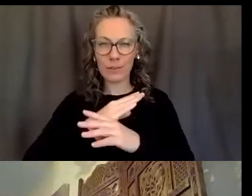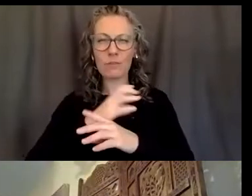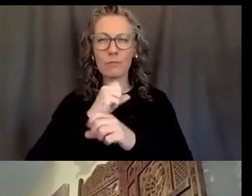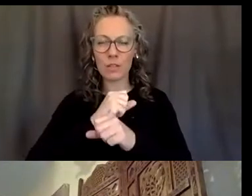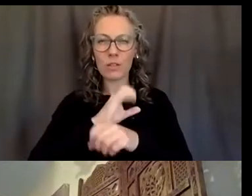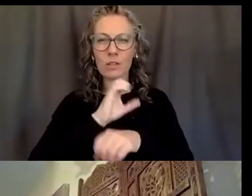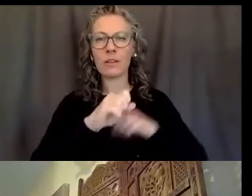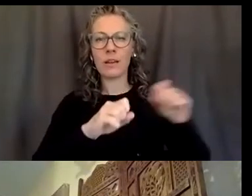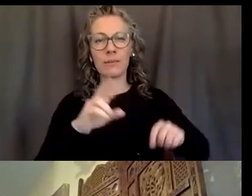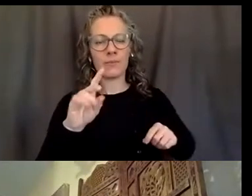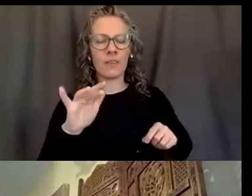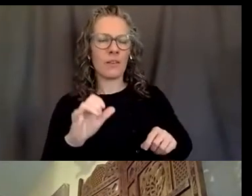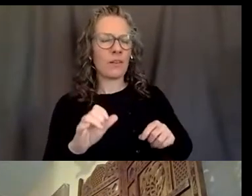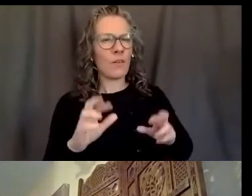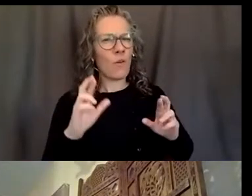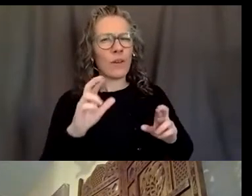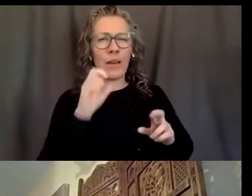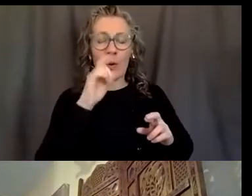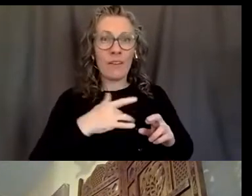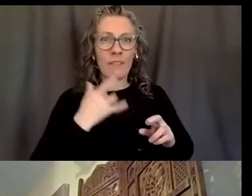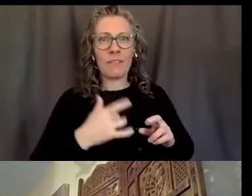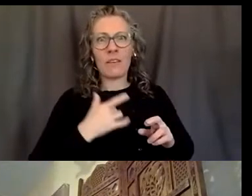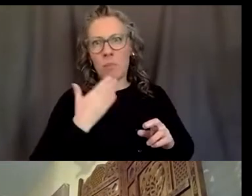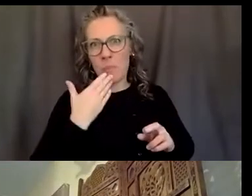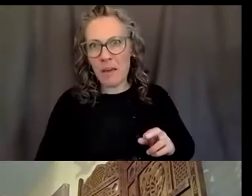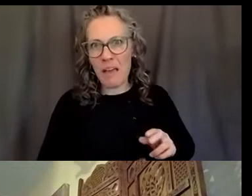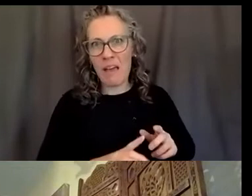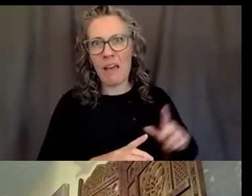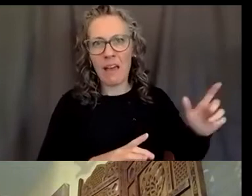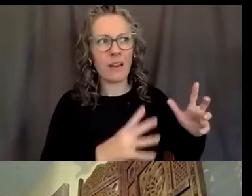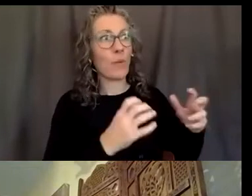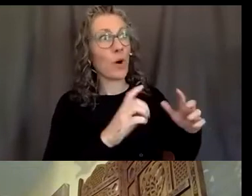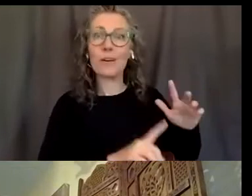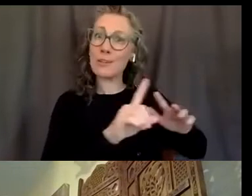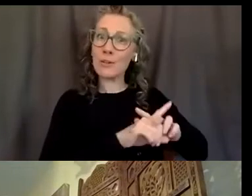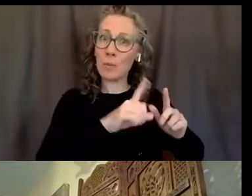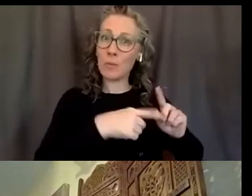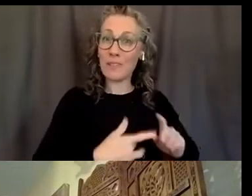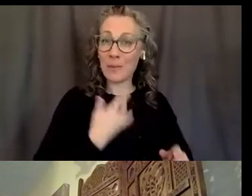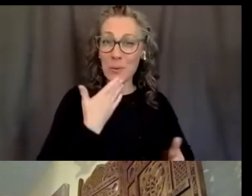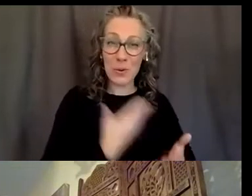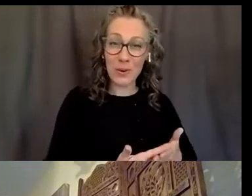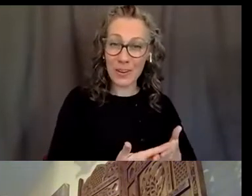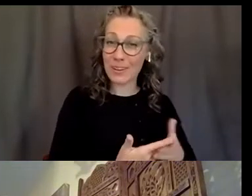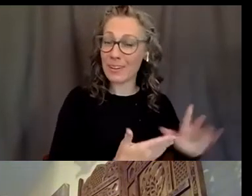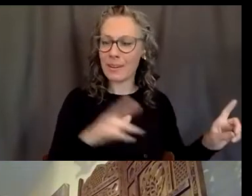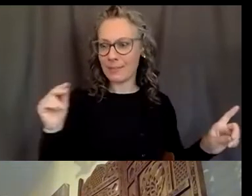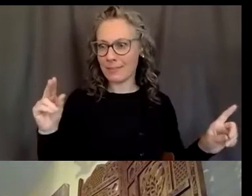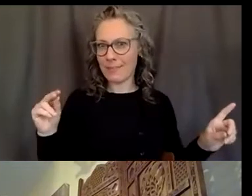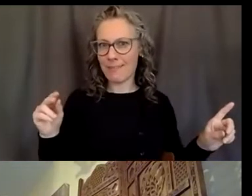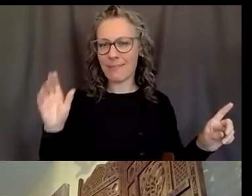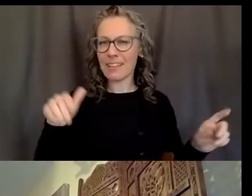feel that bad for her to come back. No, and that would be a I'm belief that you I guess have. I'm If you, hoping that yeah, that's not the case,